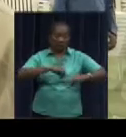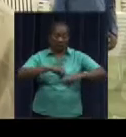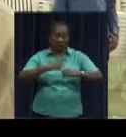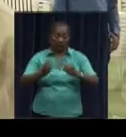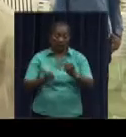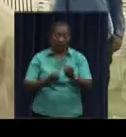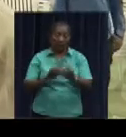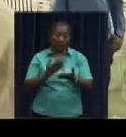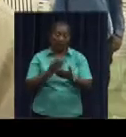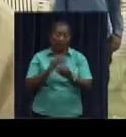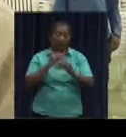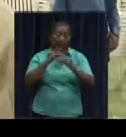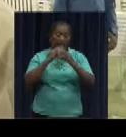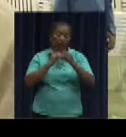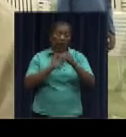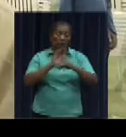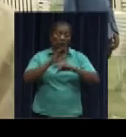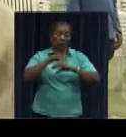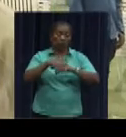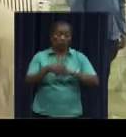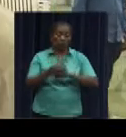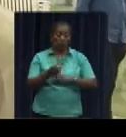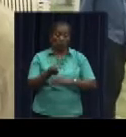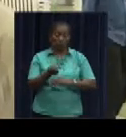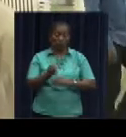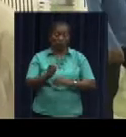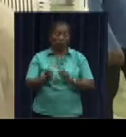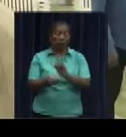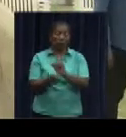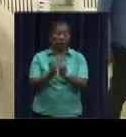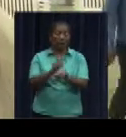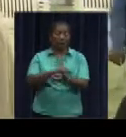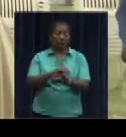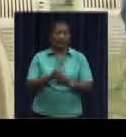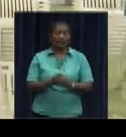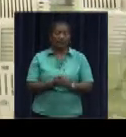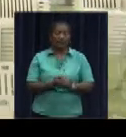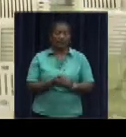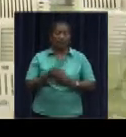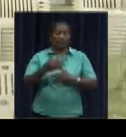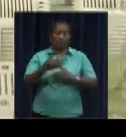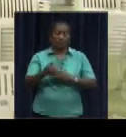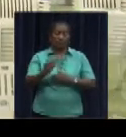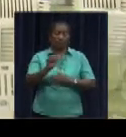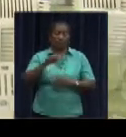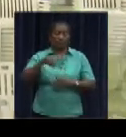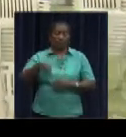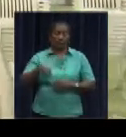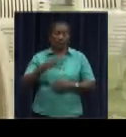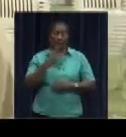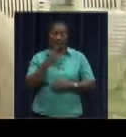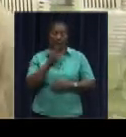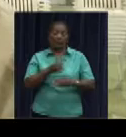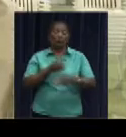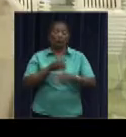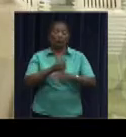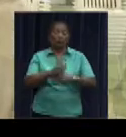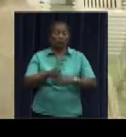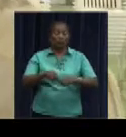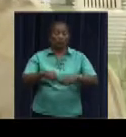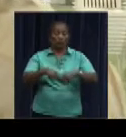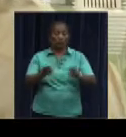said that this week, the government is open for negotiation with several trade unions on salary